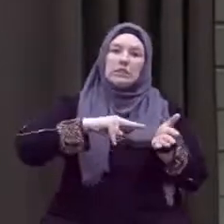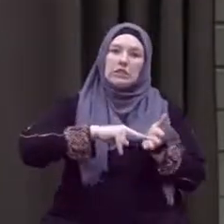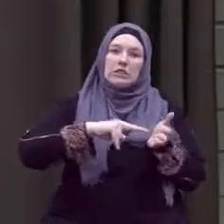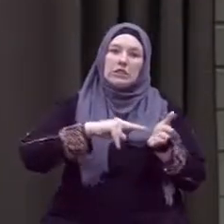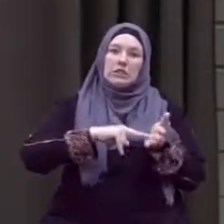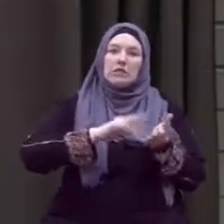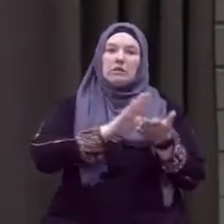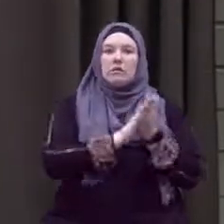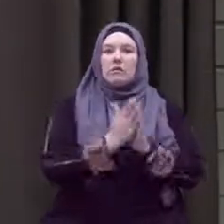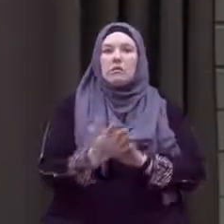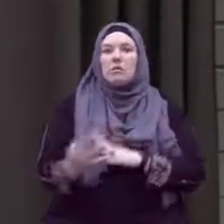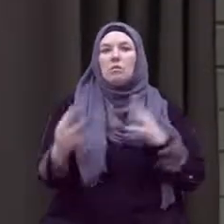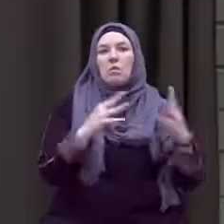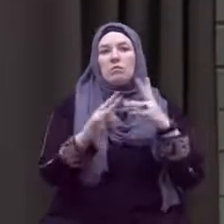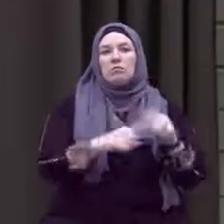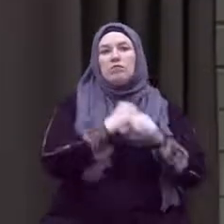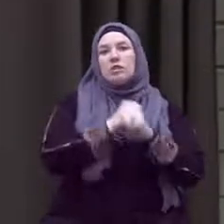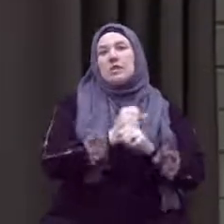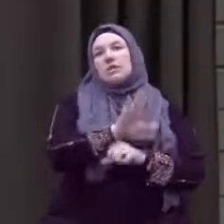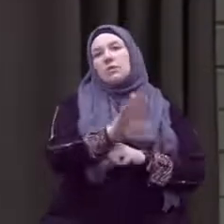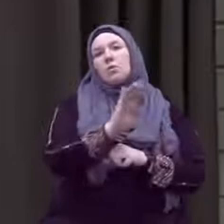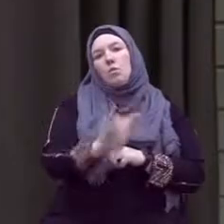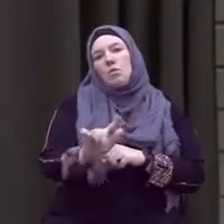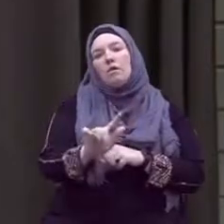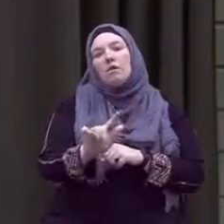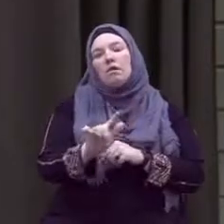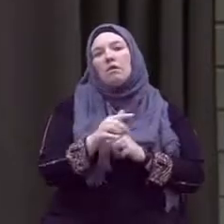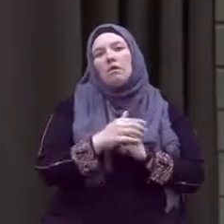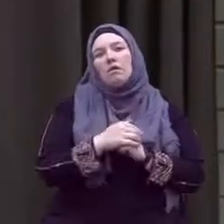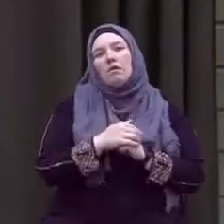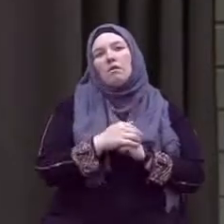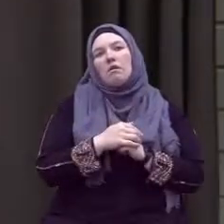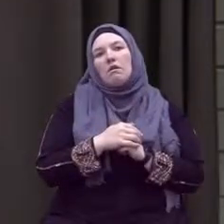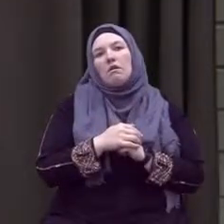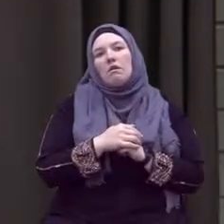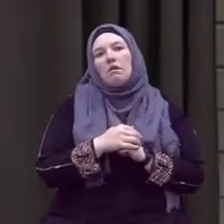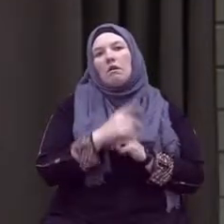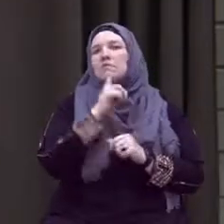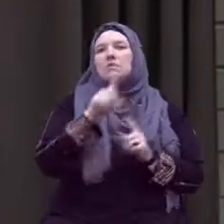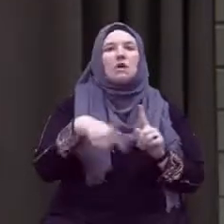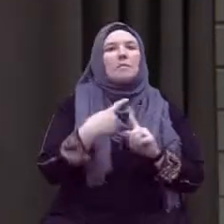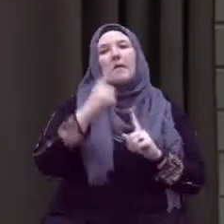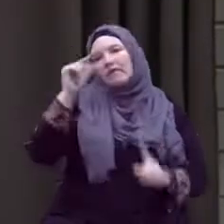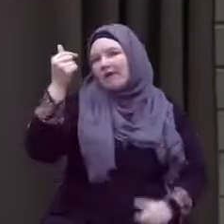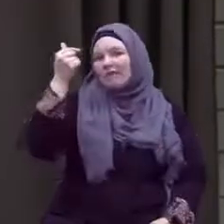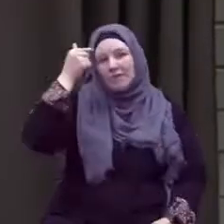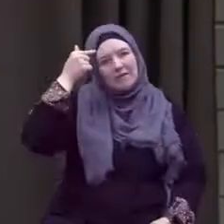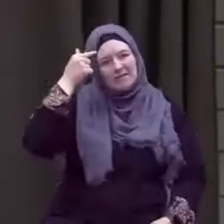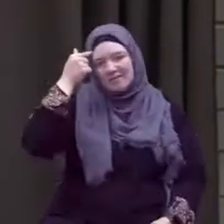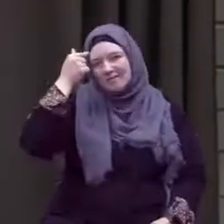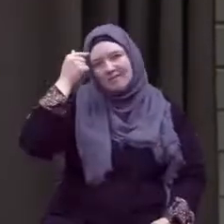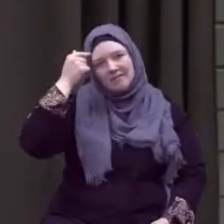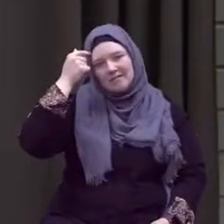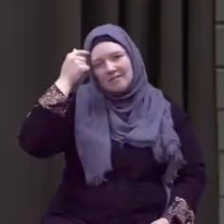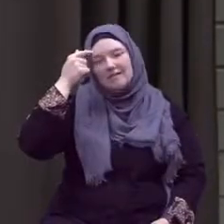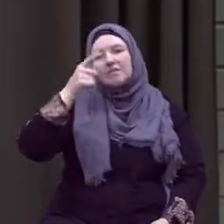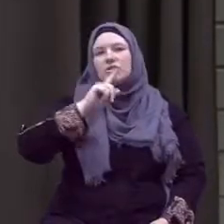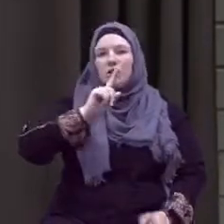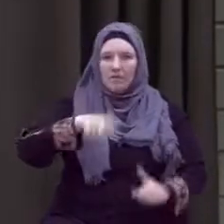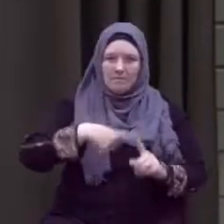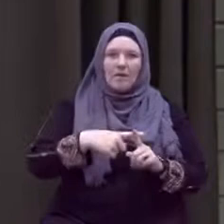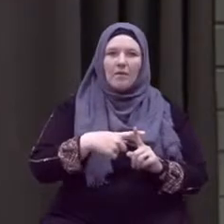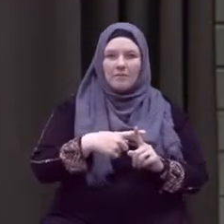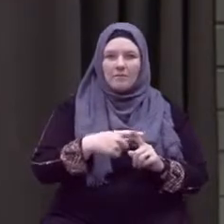to war to protect its oil. I'm not talking about the government. I'm talking